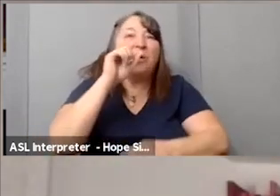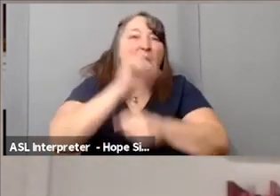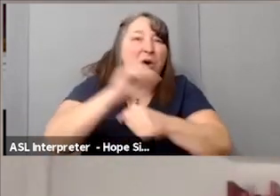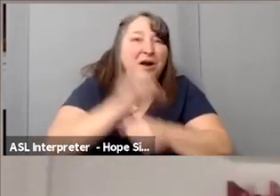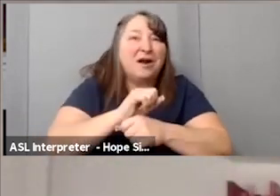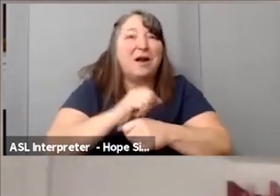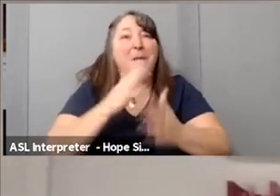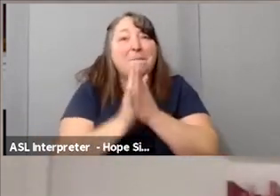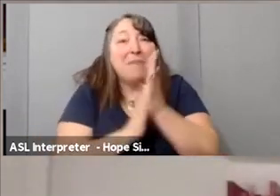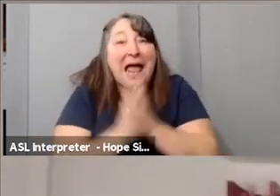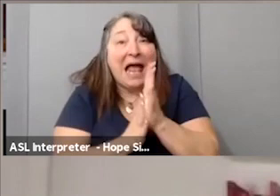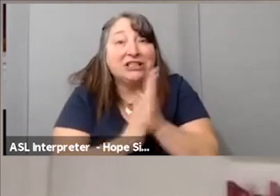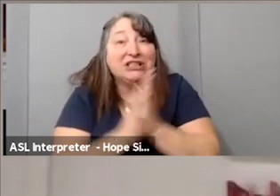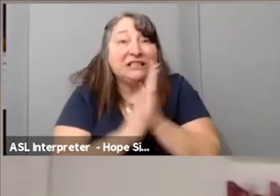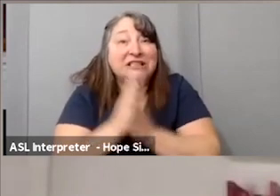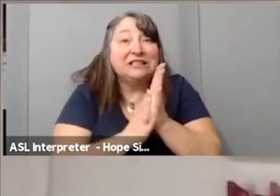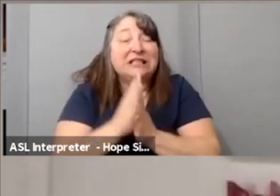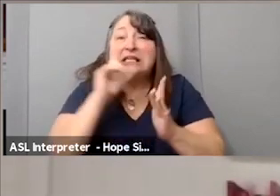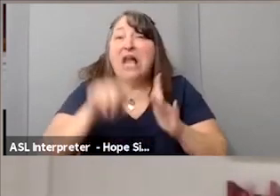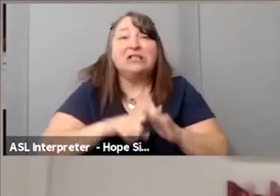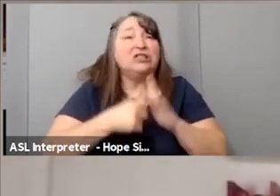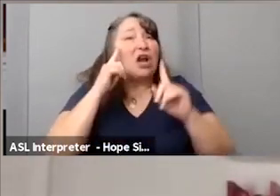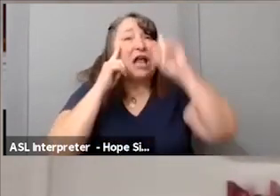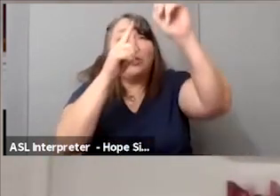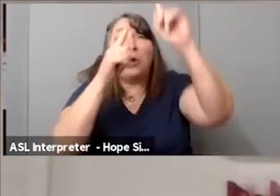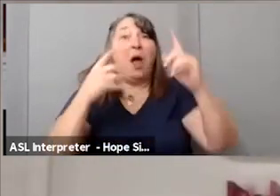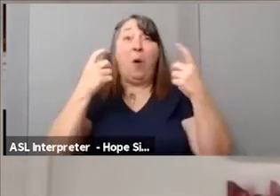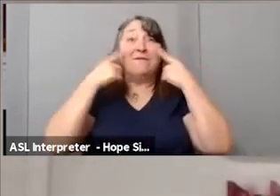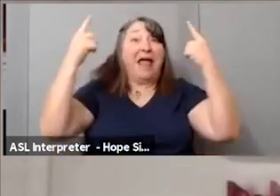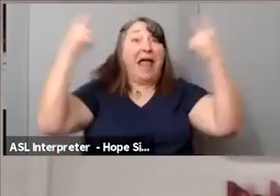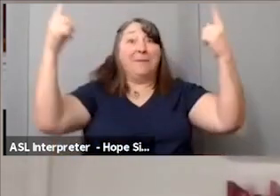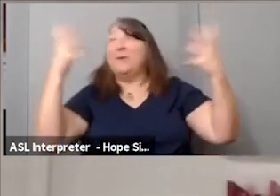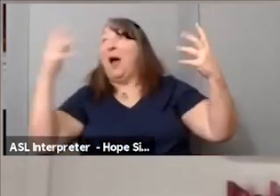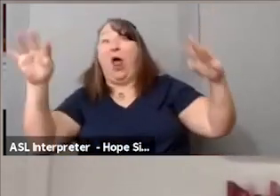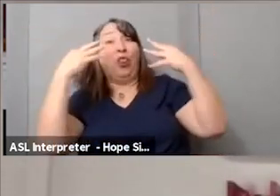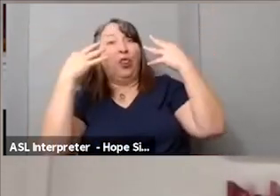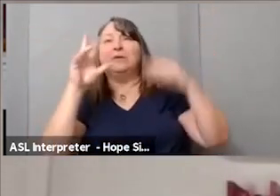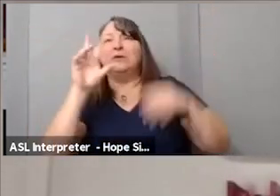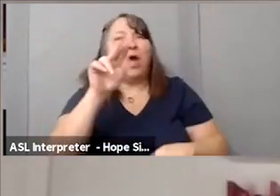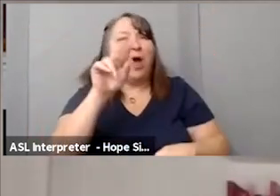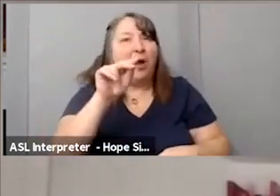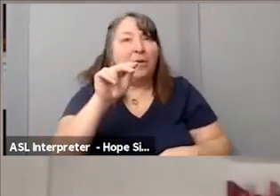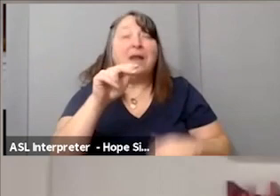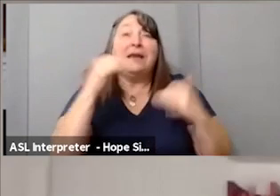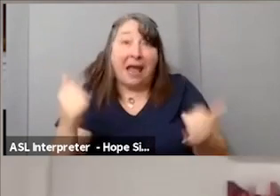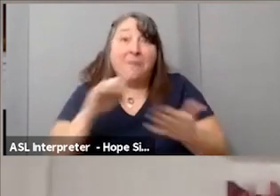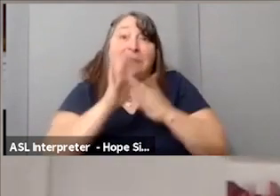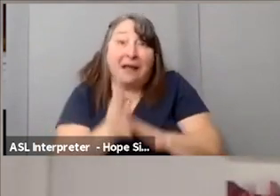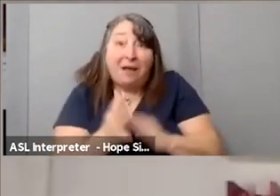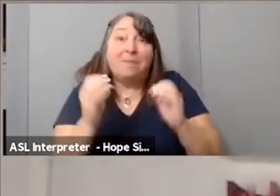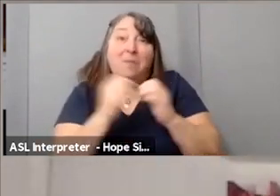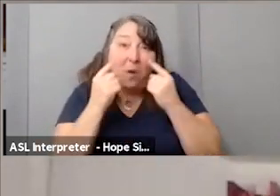talking about, is that it didn't start as a goal of celebrity. And now it has kind of grown into a larger thing of celebrity.